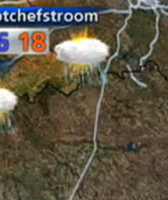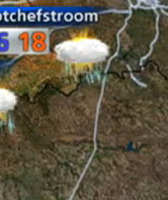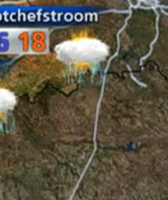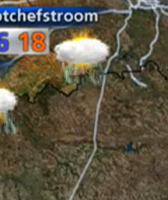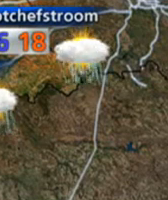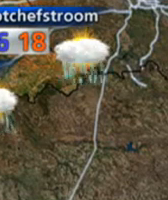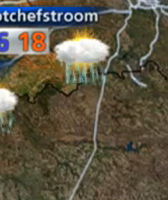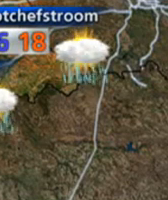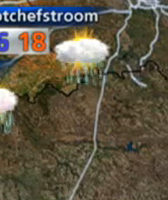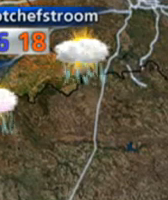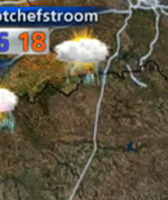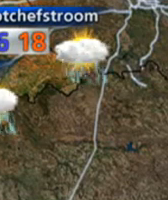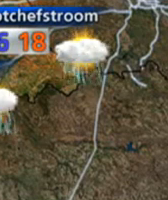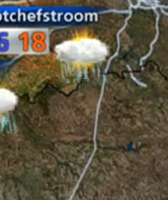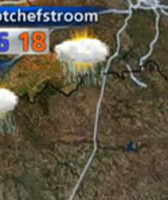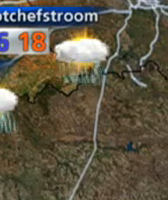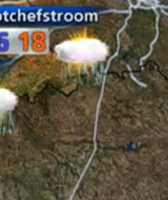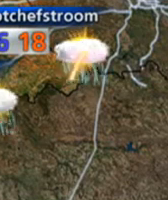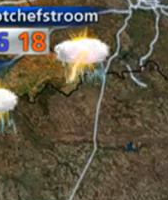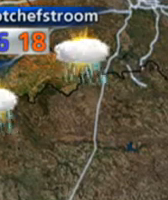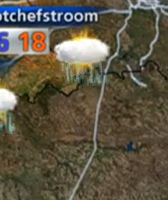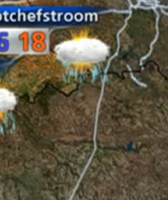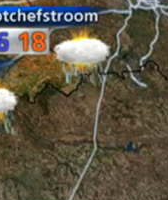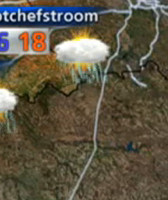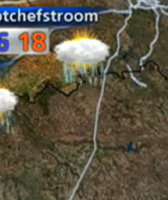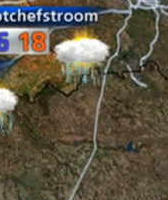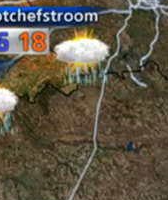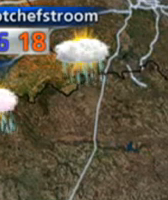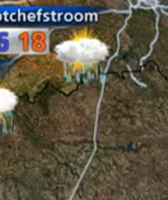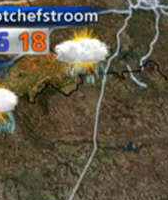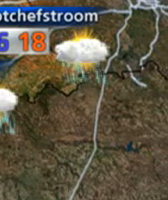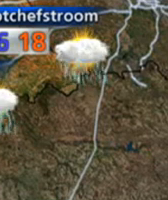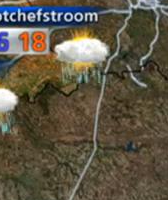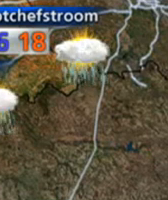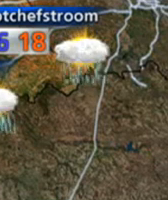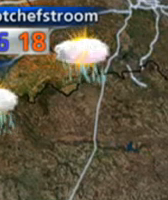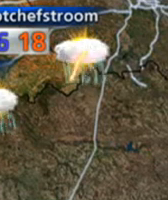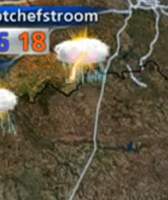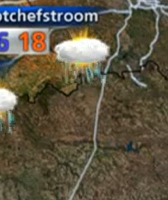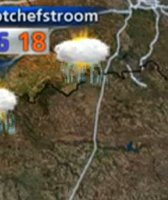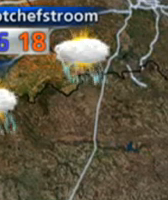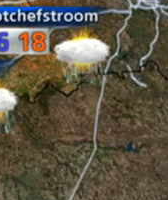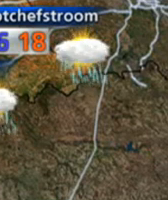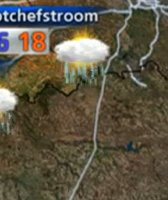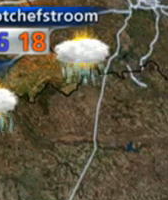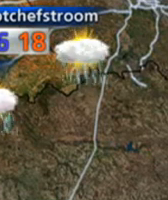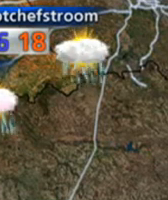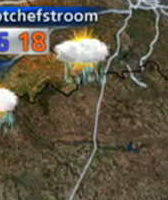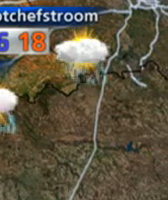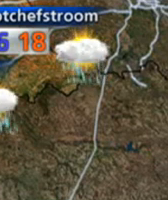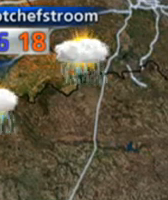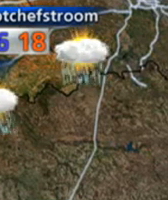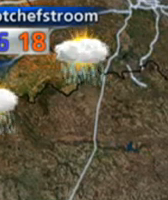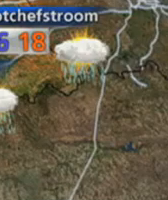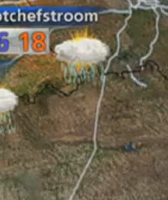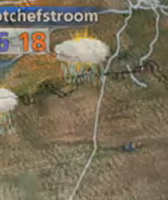gone go itemogela tlhabo letsatsi Tosca e tla nna tsididi mo mosong ka digata di le 4 go a go di le 22 lebella Swaziland ka digata